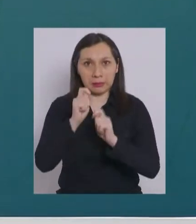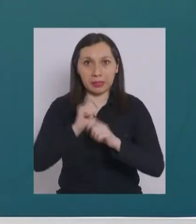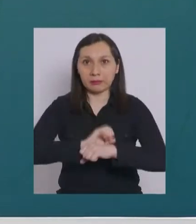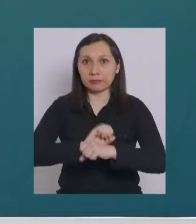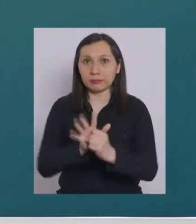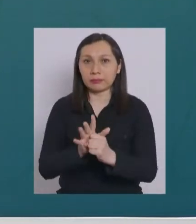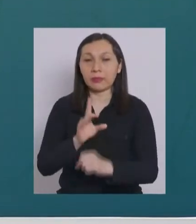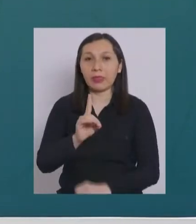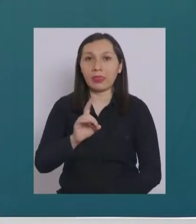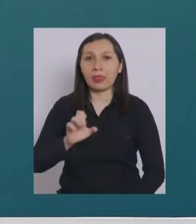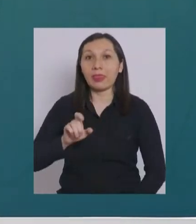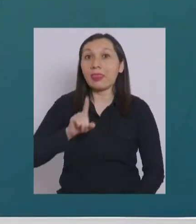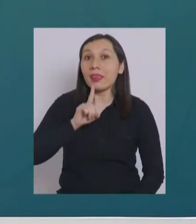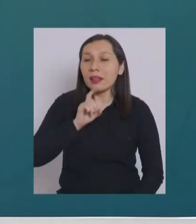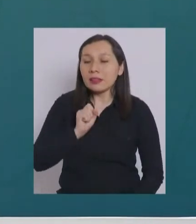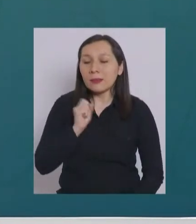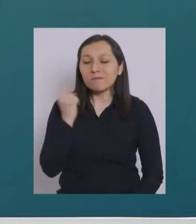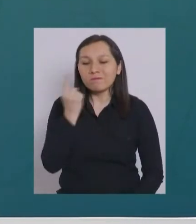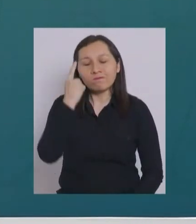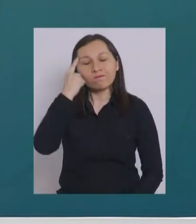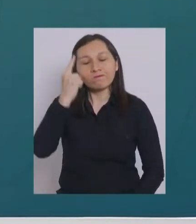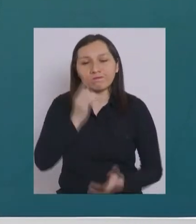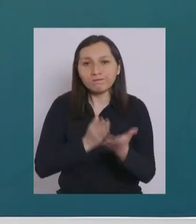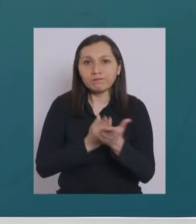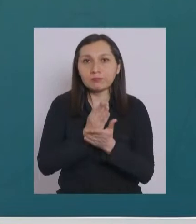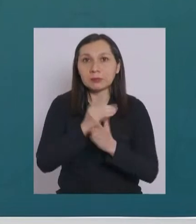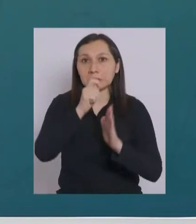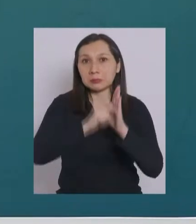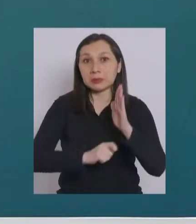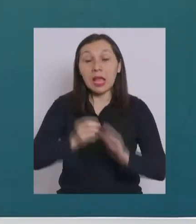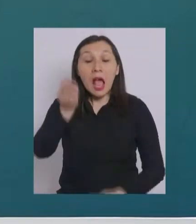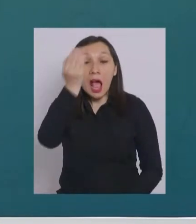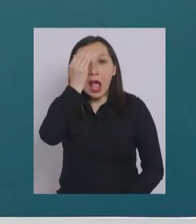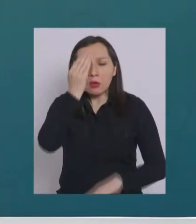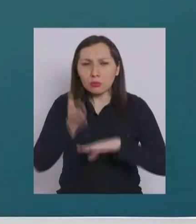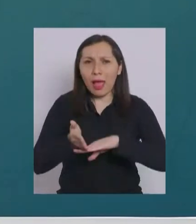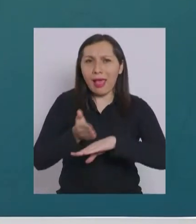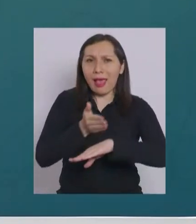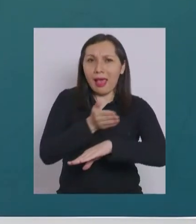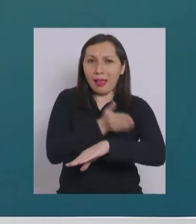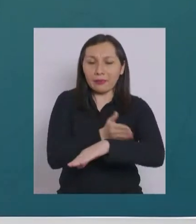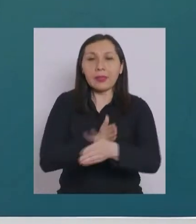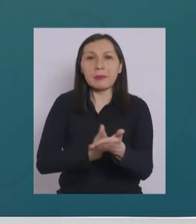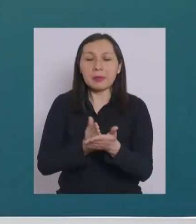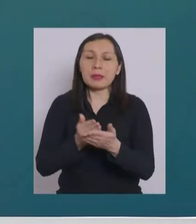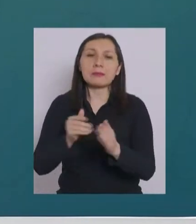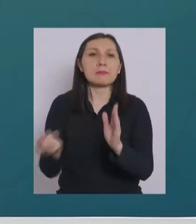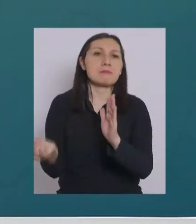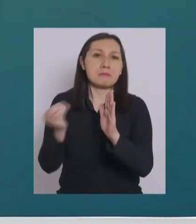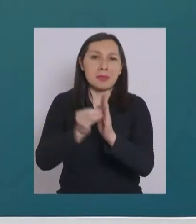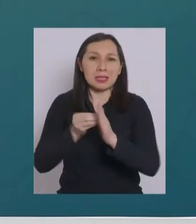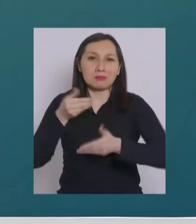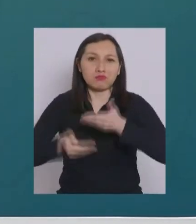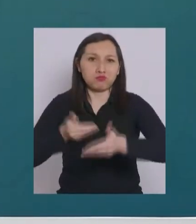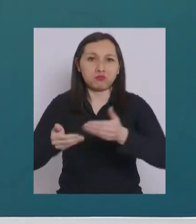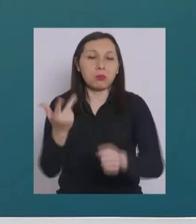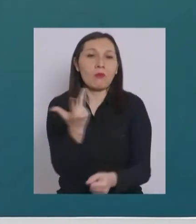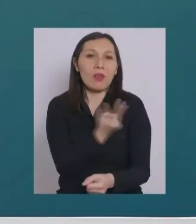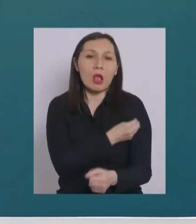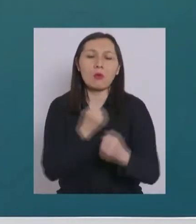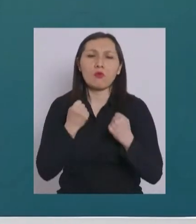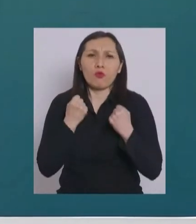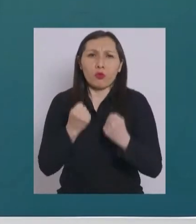the threat entailed by the Delta variant, led us early August to very early on start a